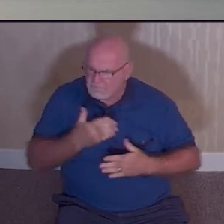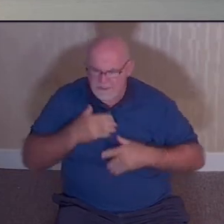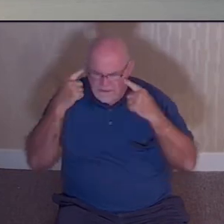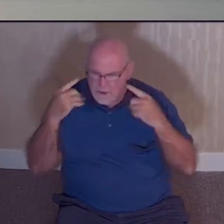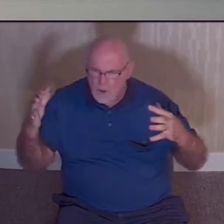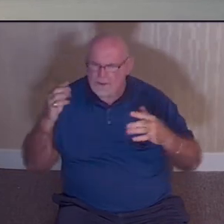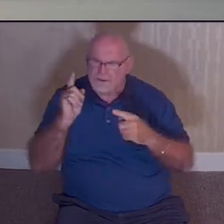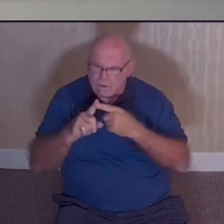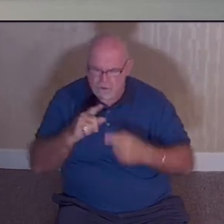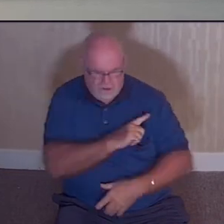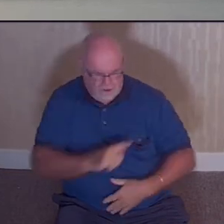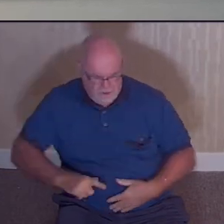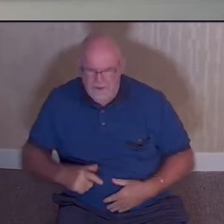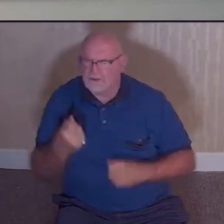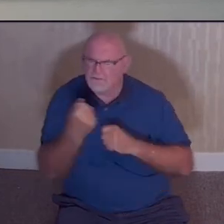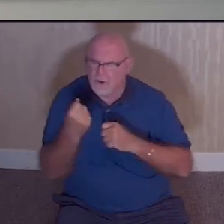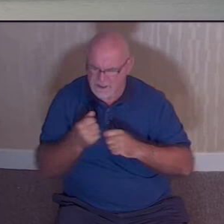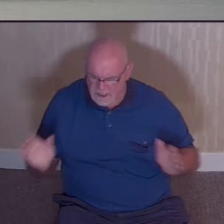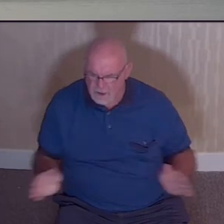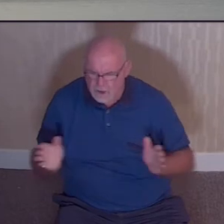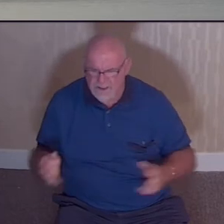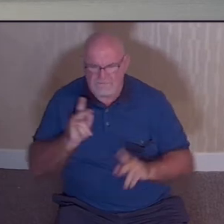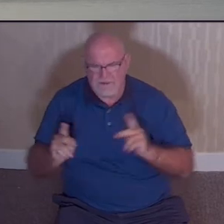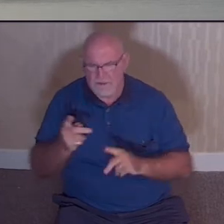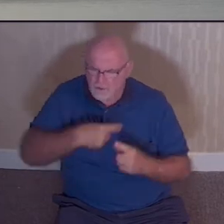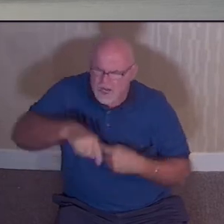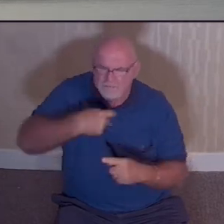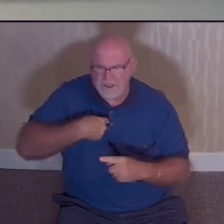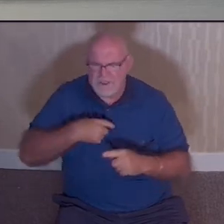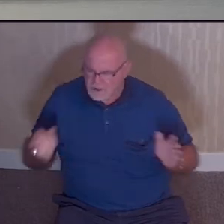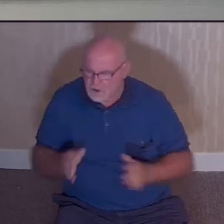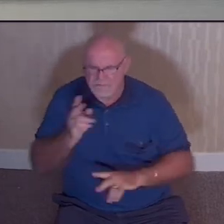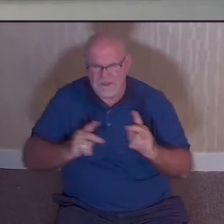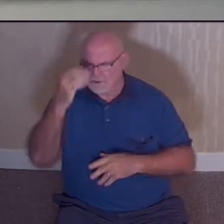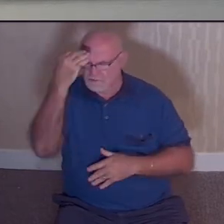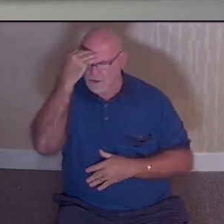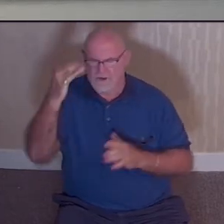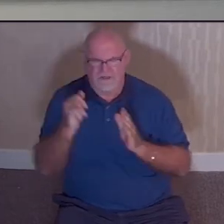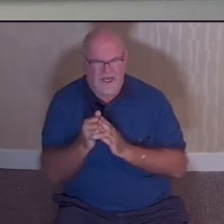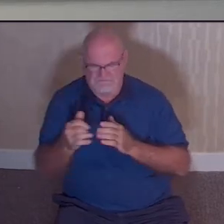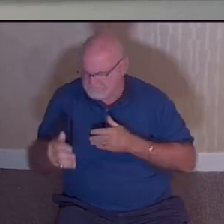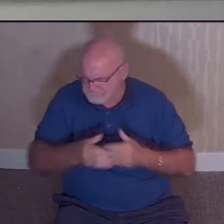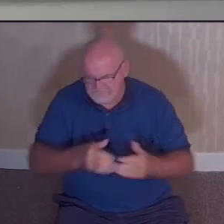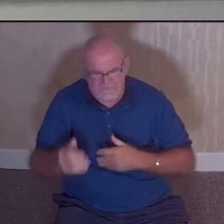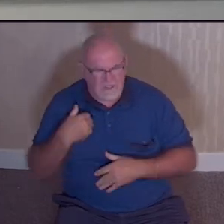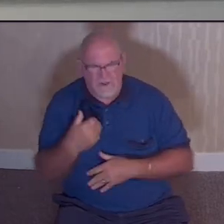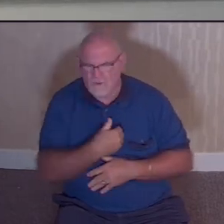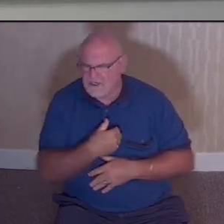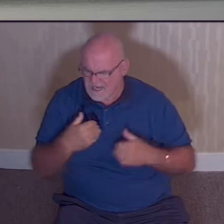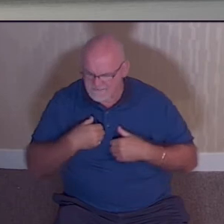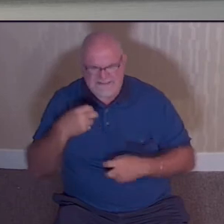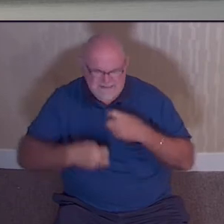Lord, supporting and encouraging those around me, encouraging people to know that even if we've come through a